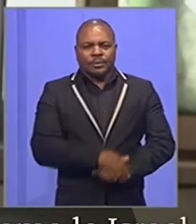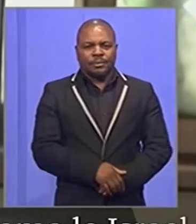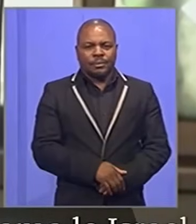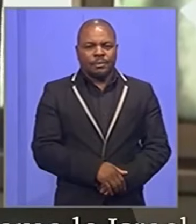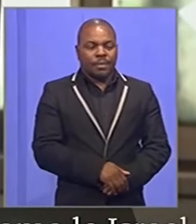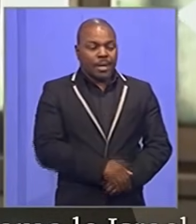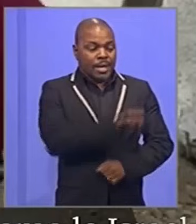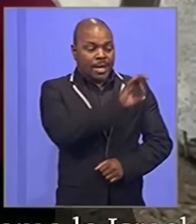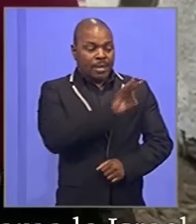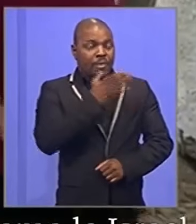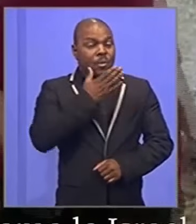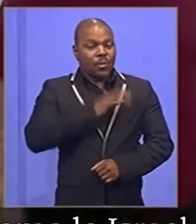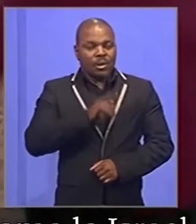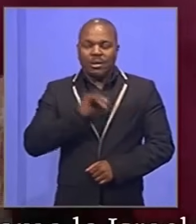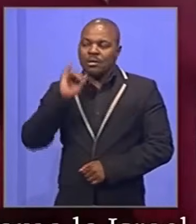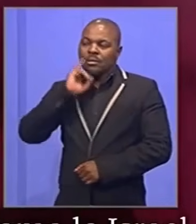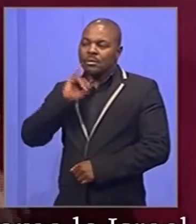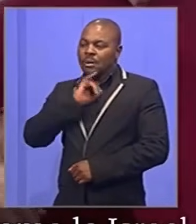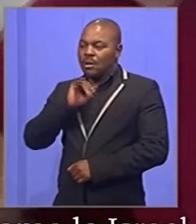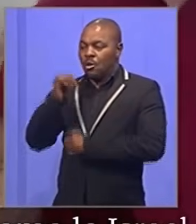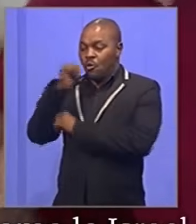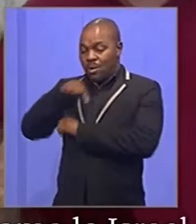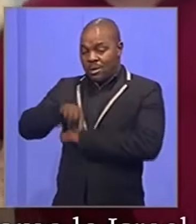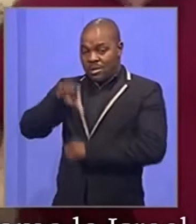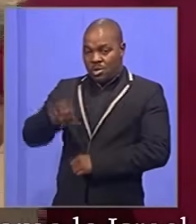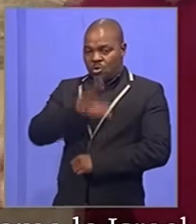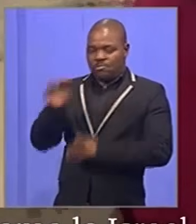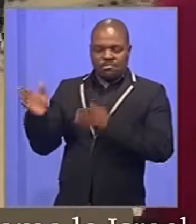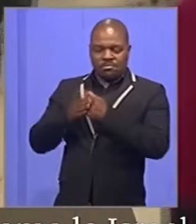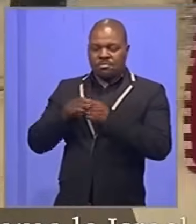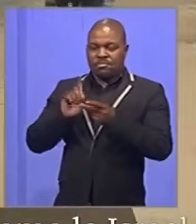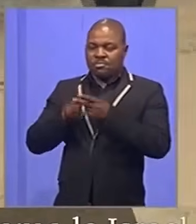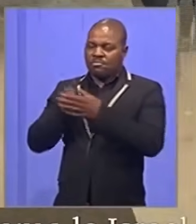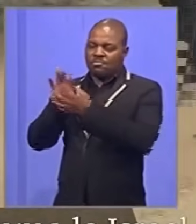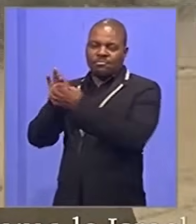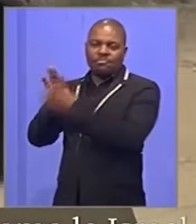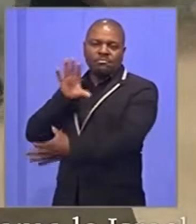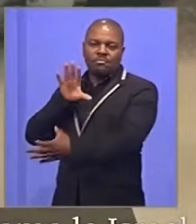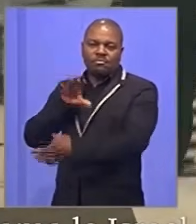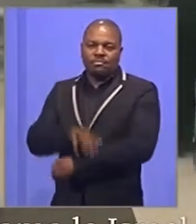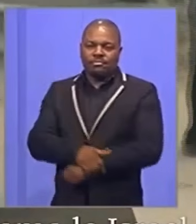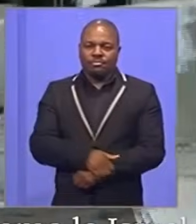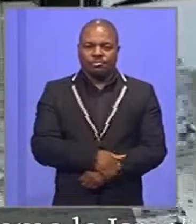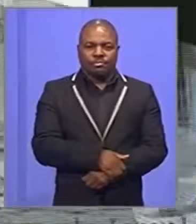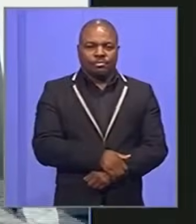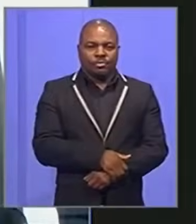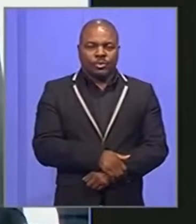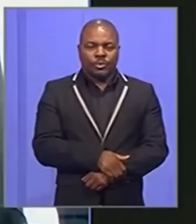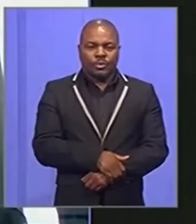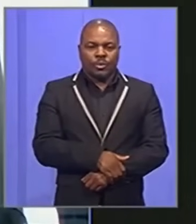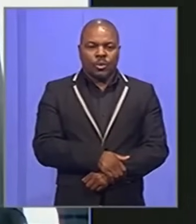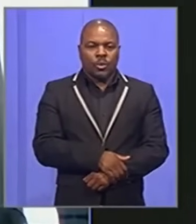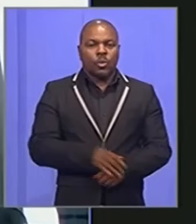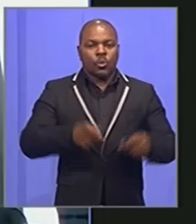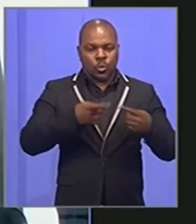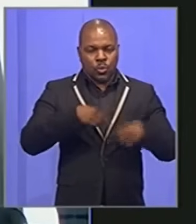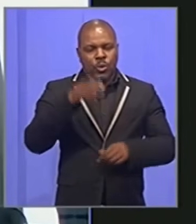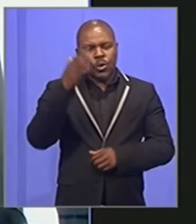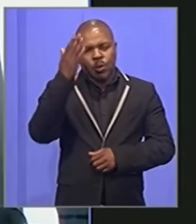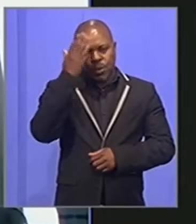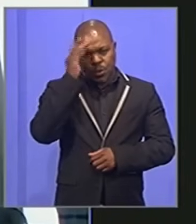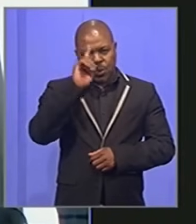EFF e batla hore ntlo ya bonqosa Israel mona Afrika Borwa e kwalwe lo kgaola maqhama le yona. We do know